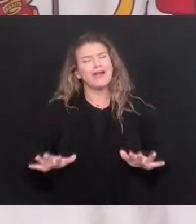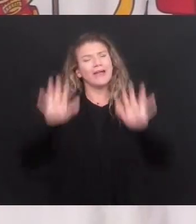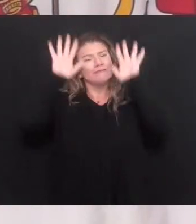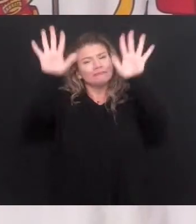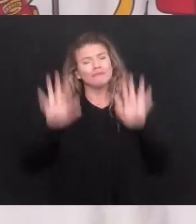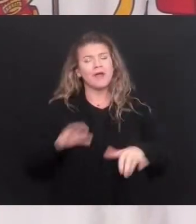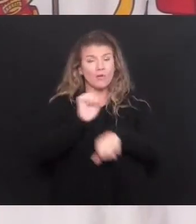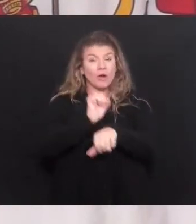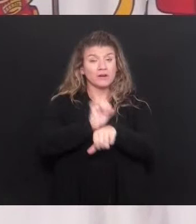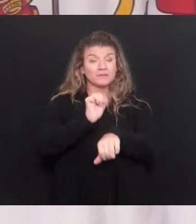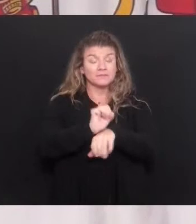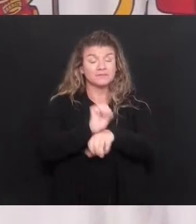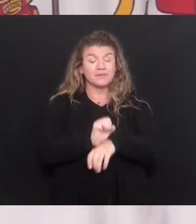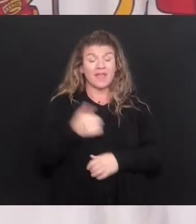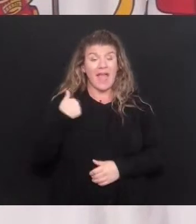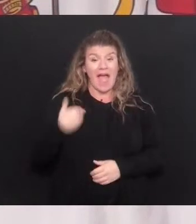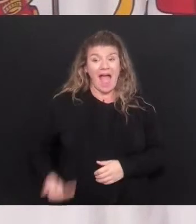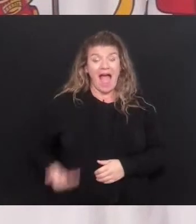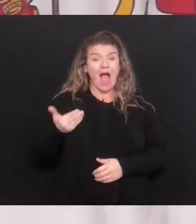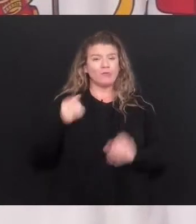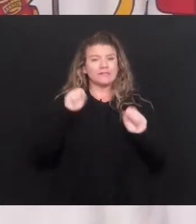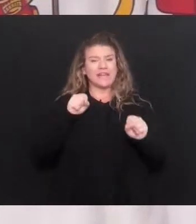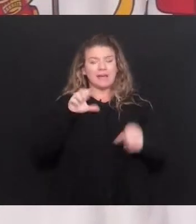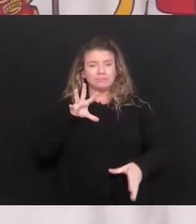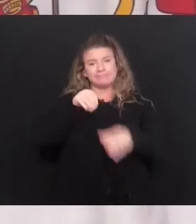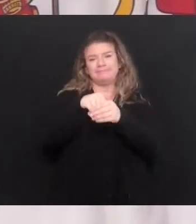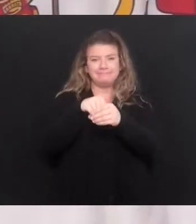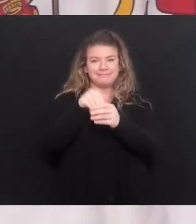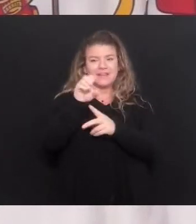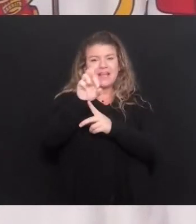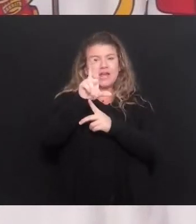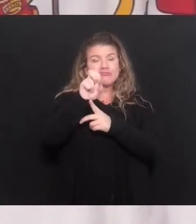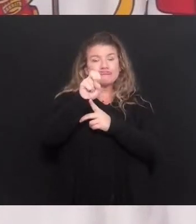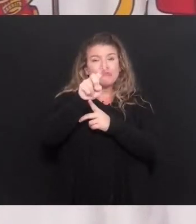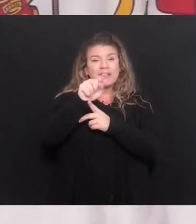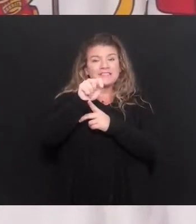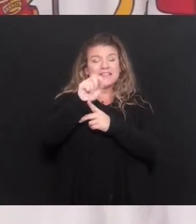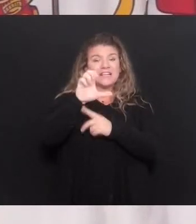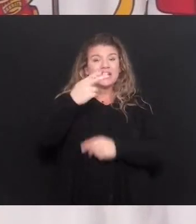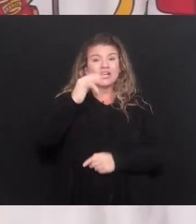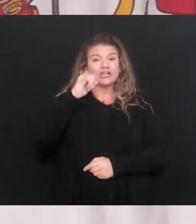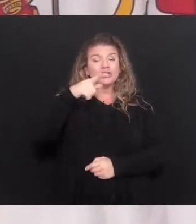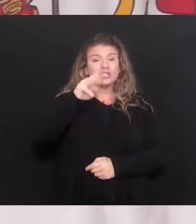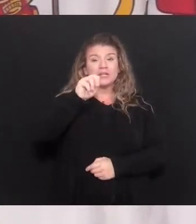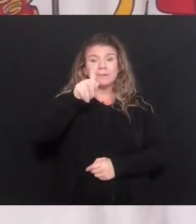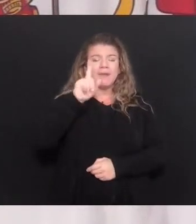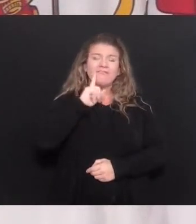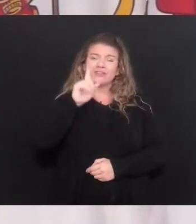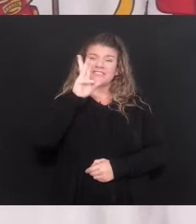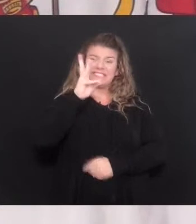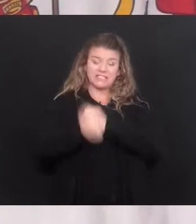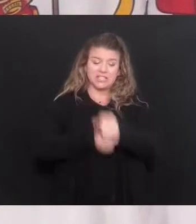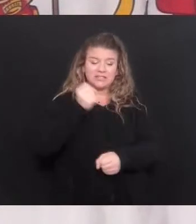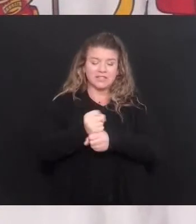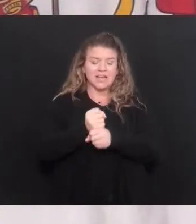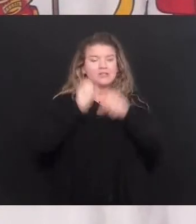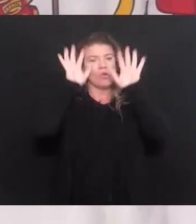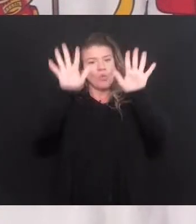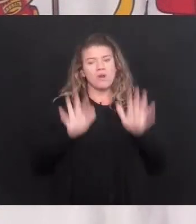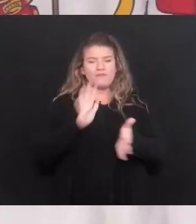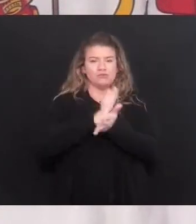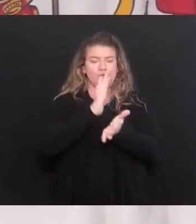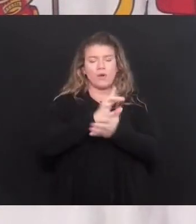I was able to be a Crescent Chipmunk for 6 years, and a wonderful school, and as I'm sure these others